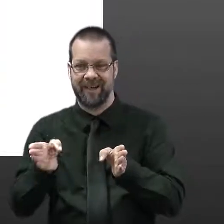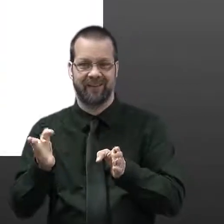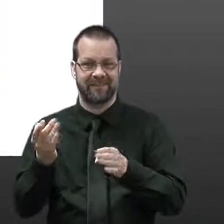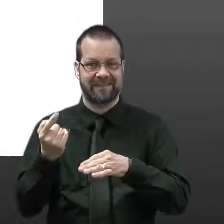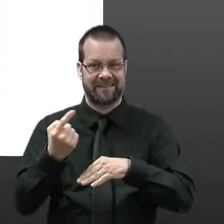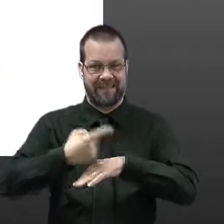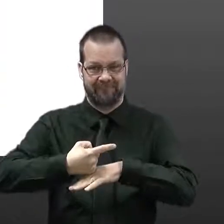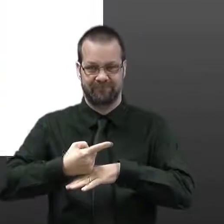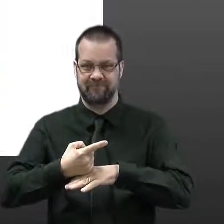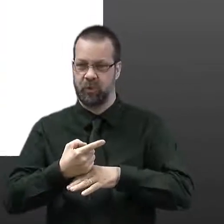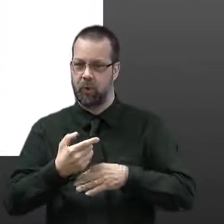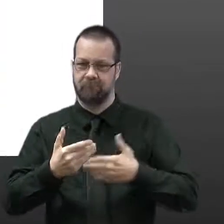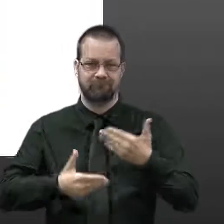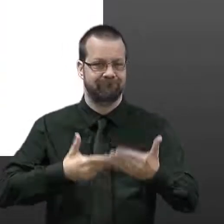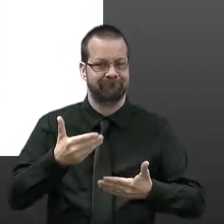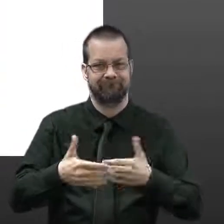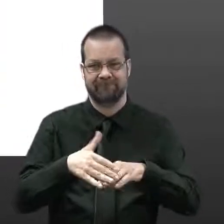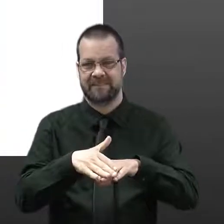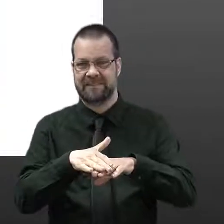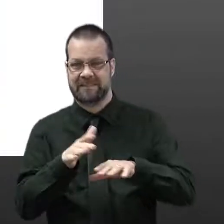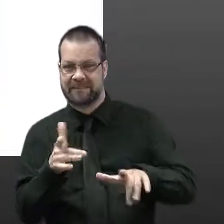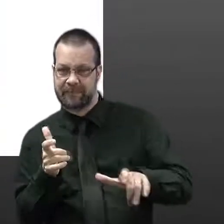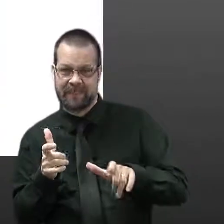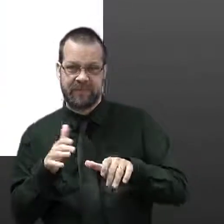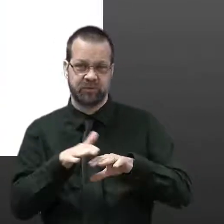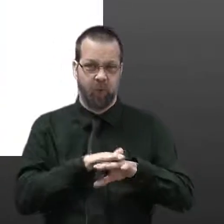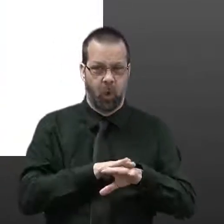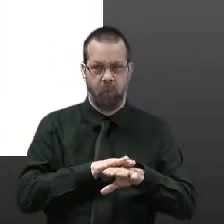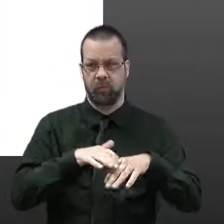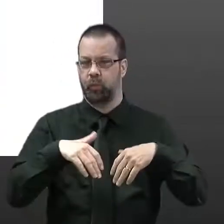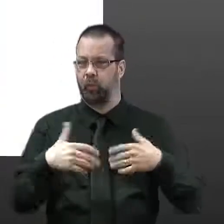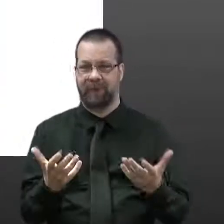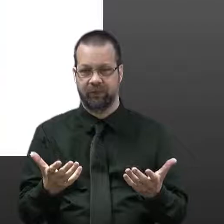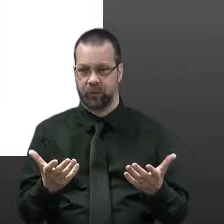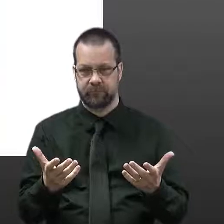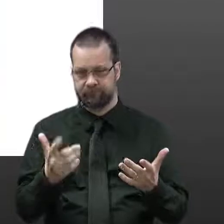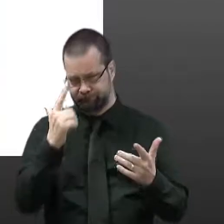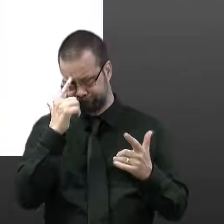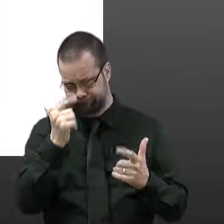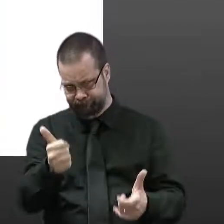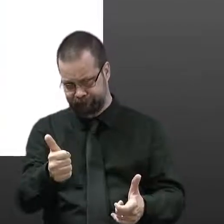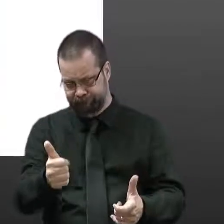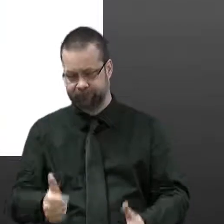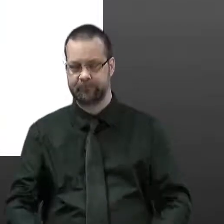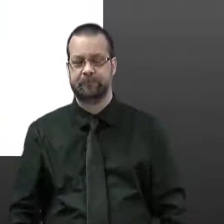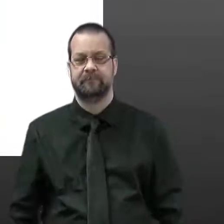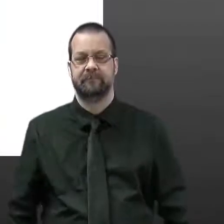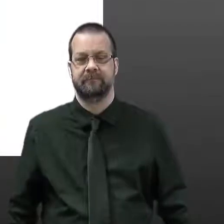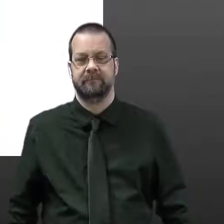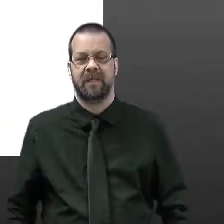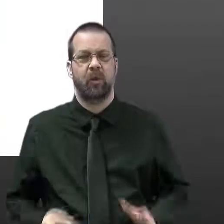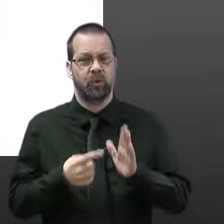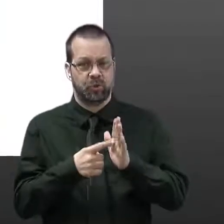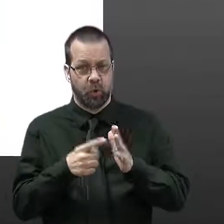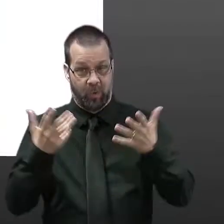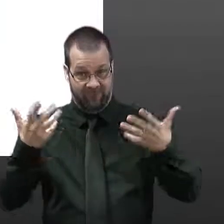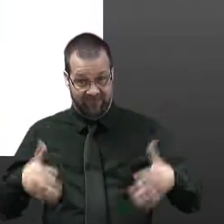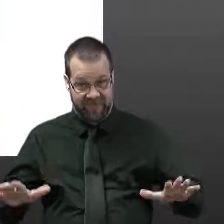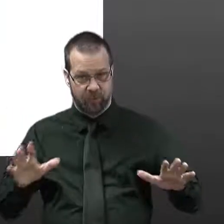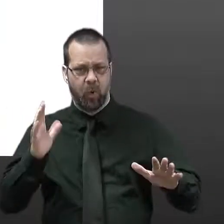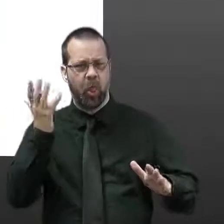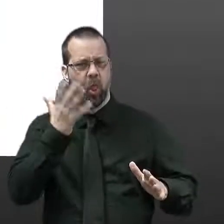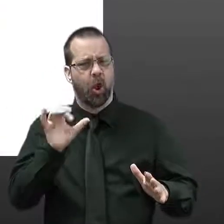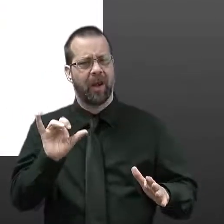every day, or go at whatever pace you want to go at. I'm going to quickly show you what this will look